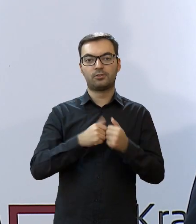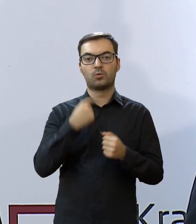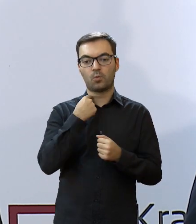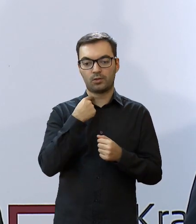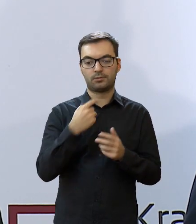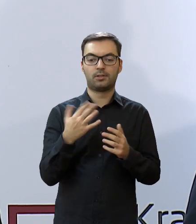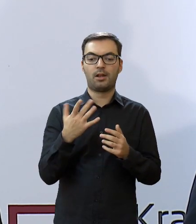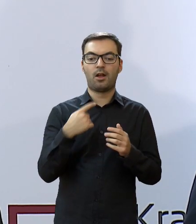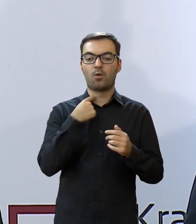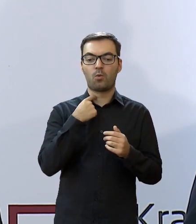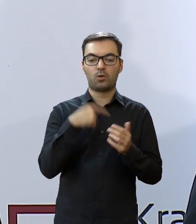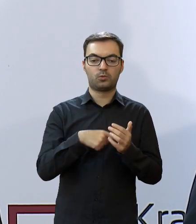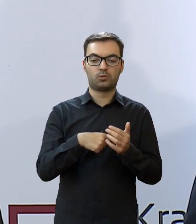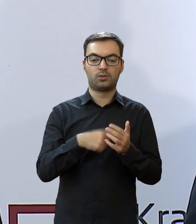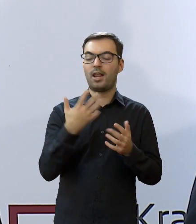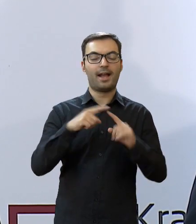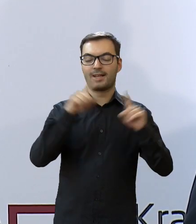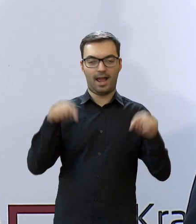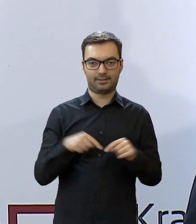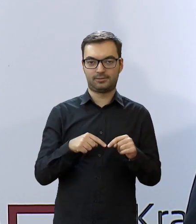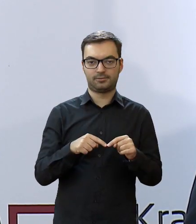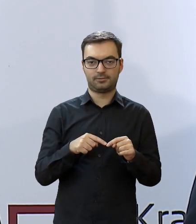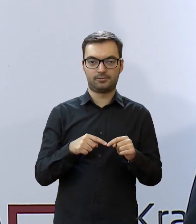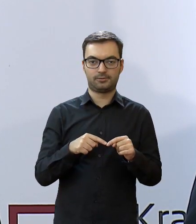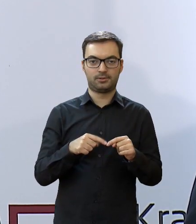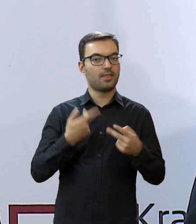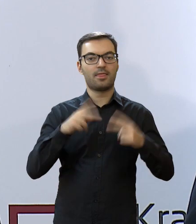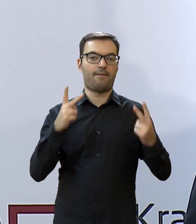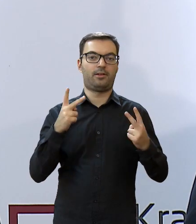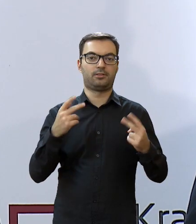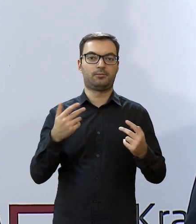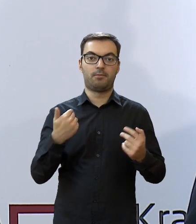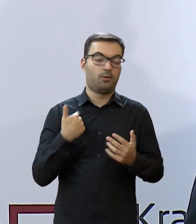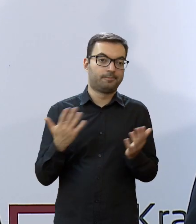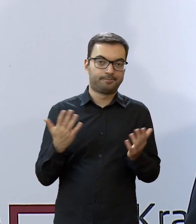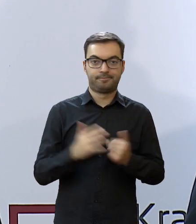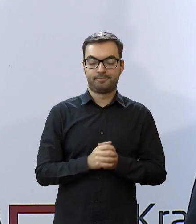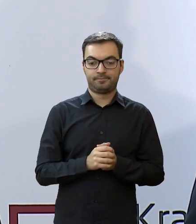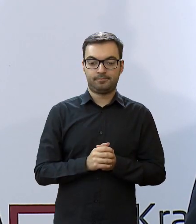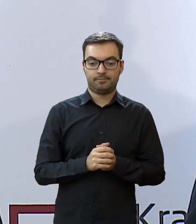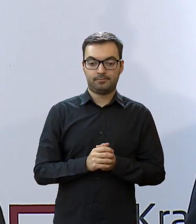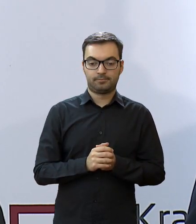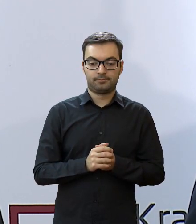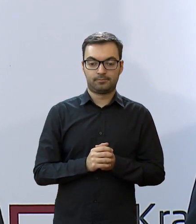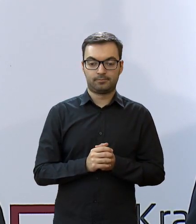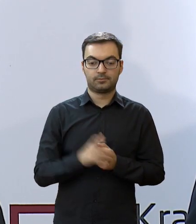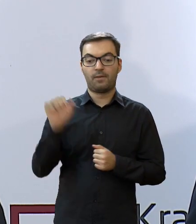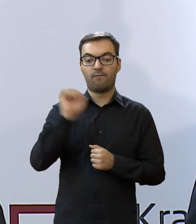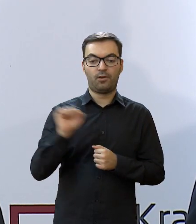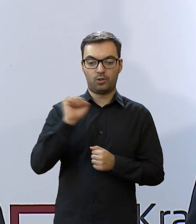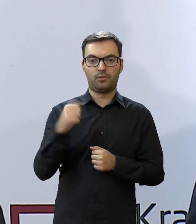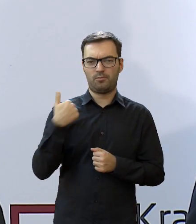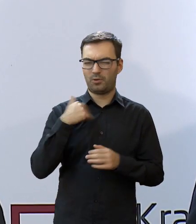We will see how many invalid ballot papers will be found due to this issue. We